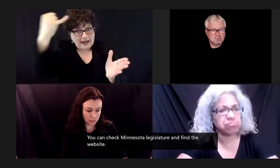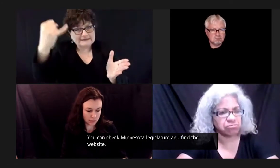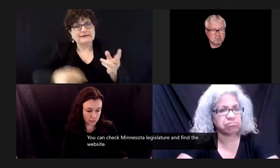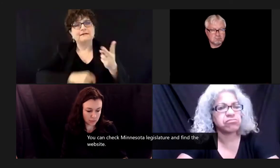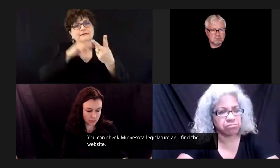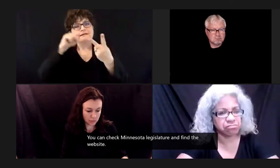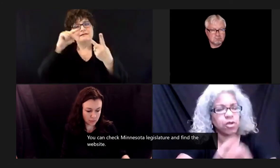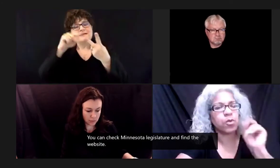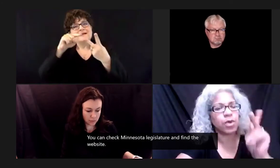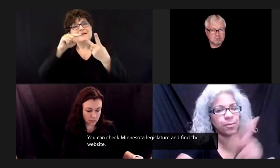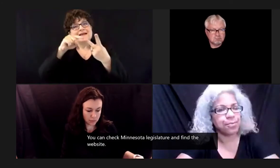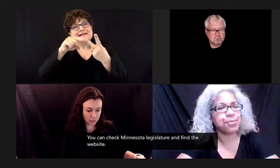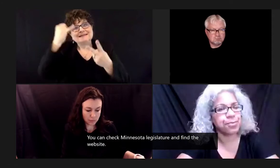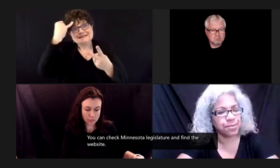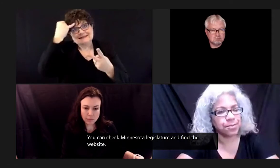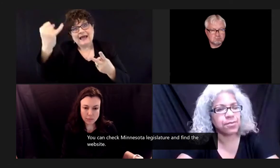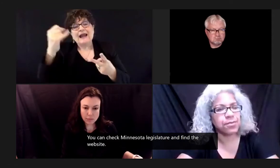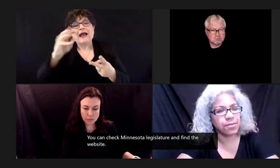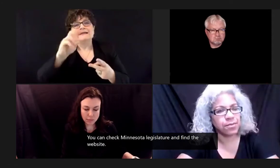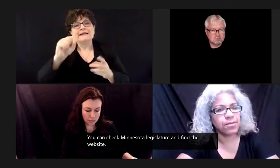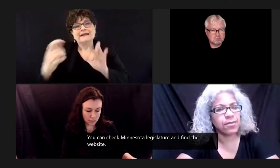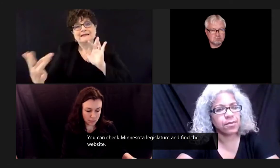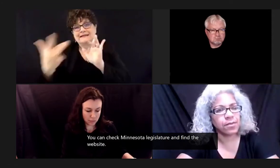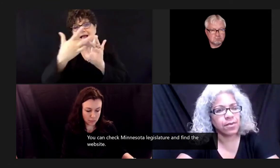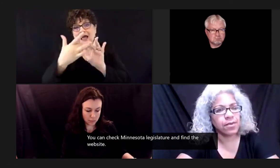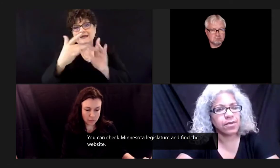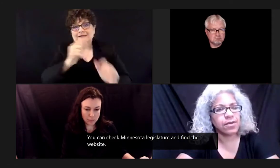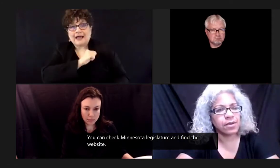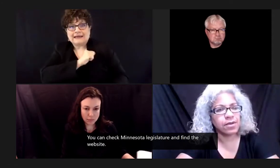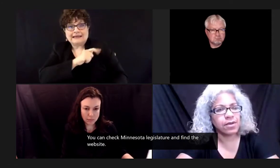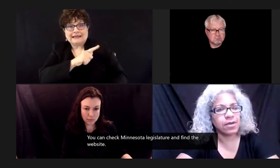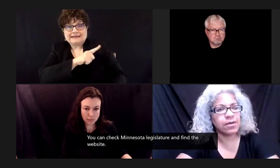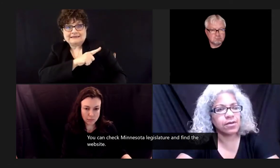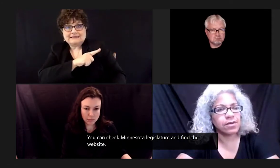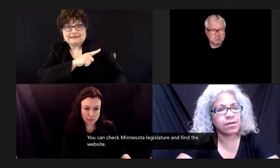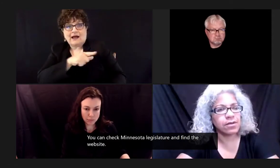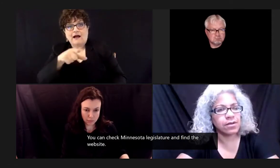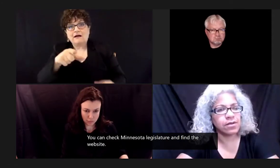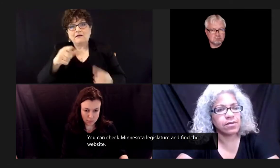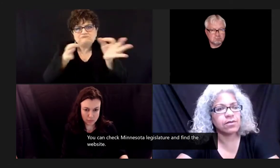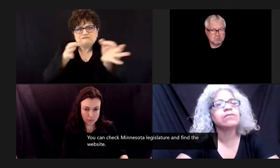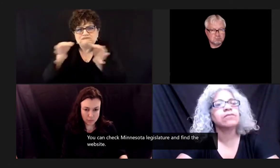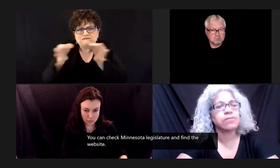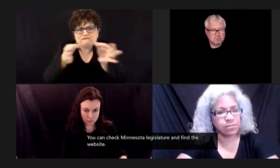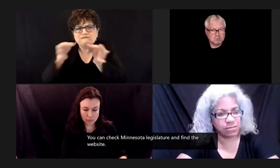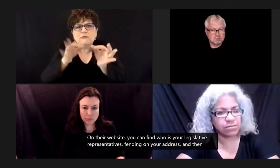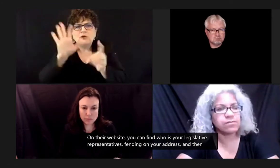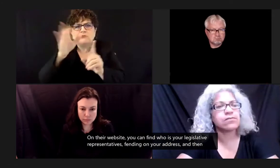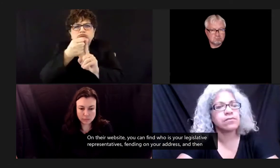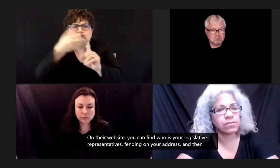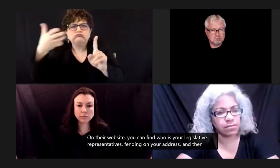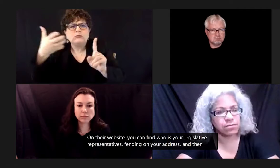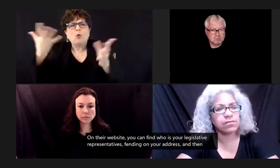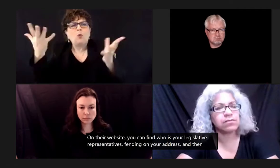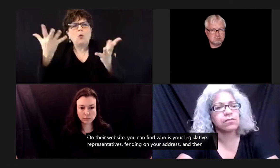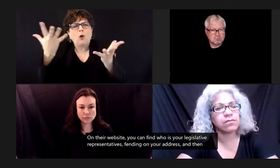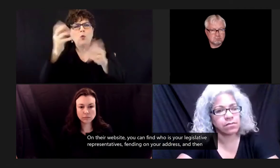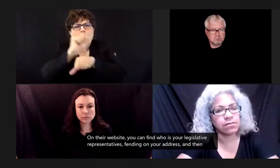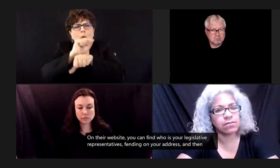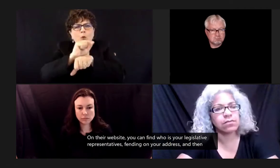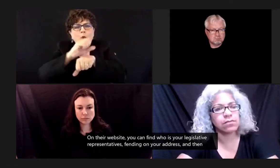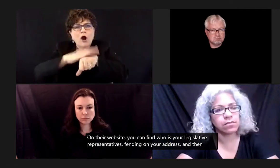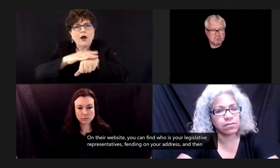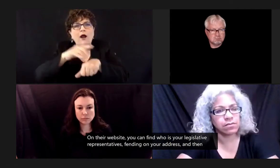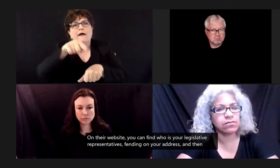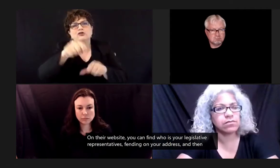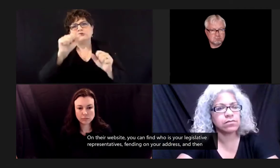legislative representatives, depending on your address. And then another idea is that you can contact Alicia